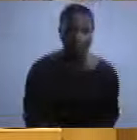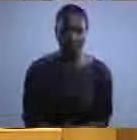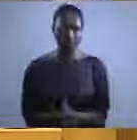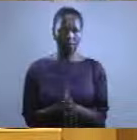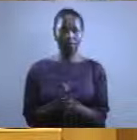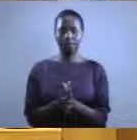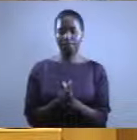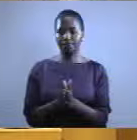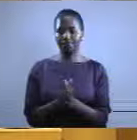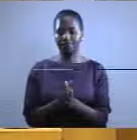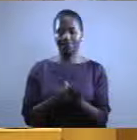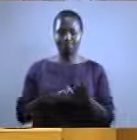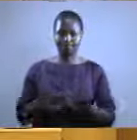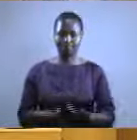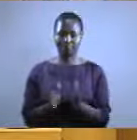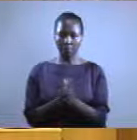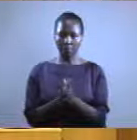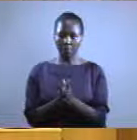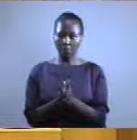Order.